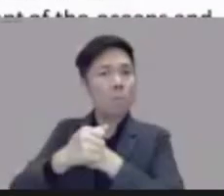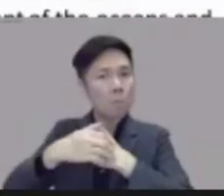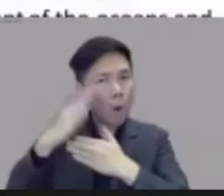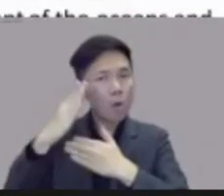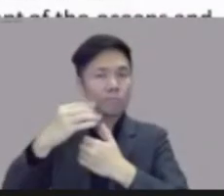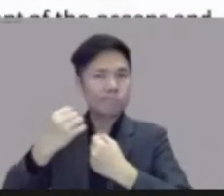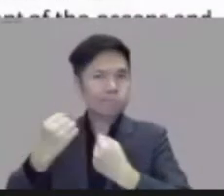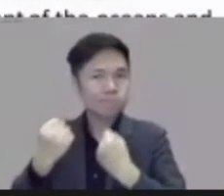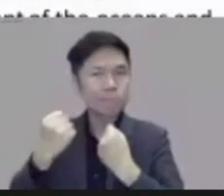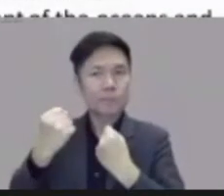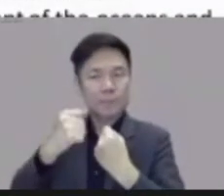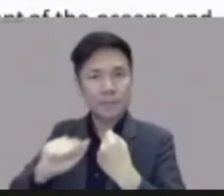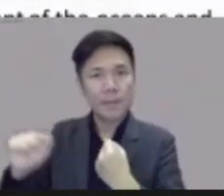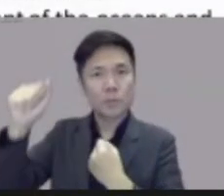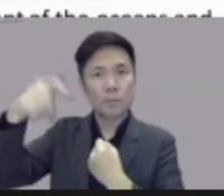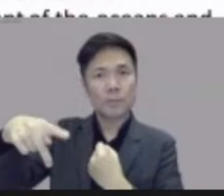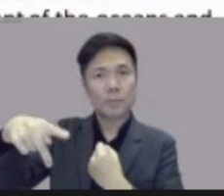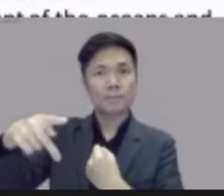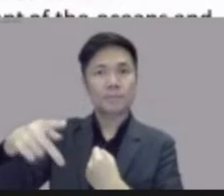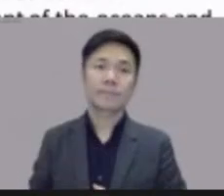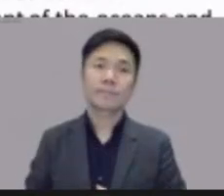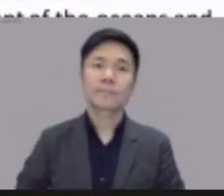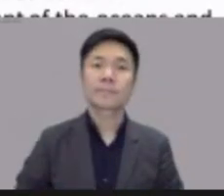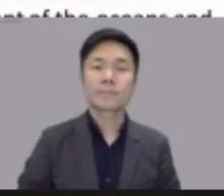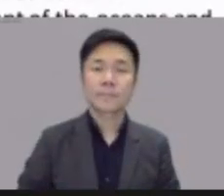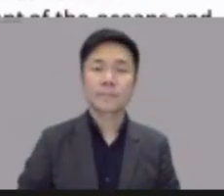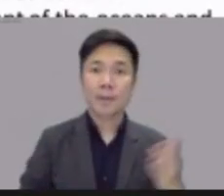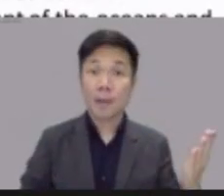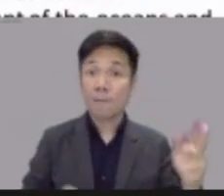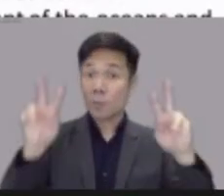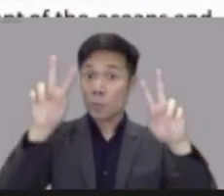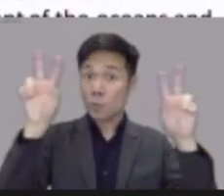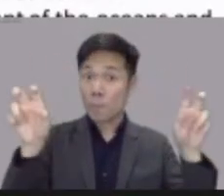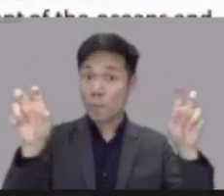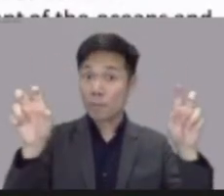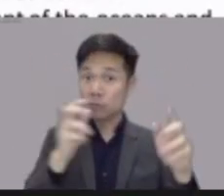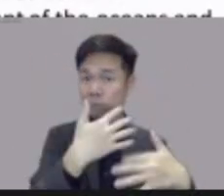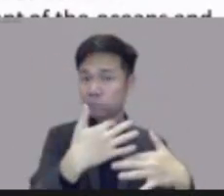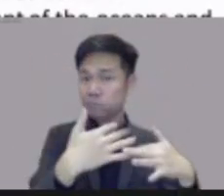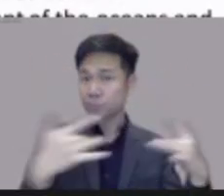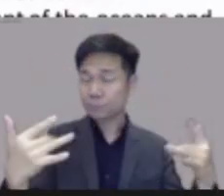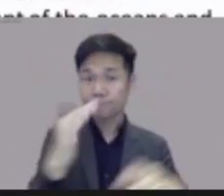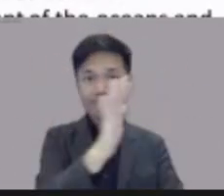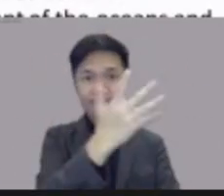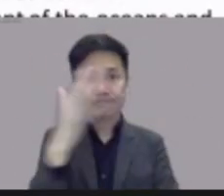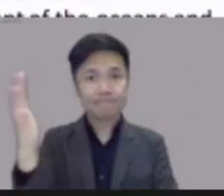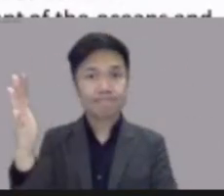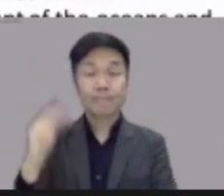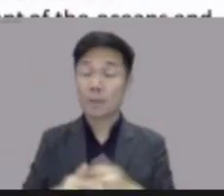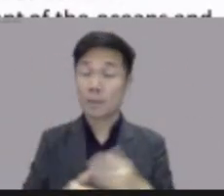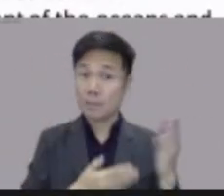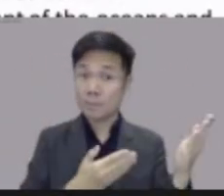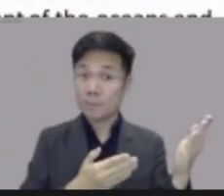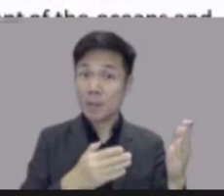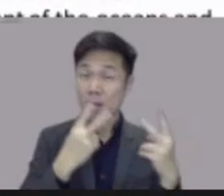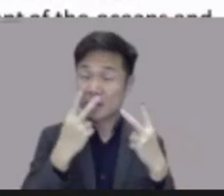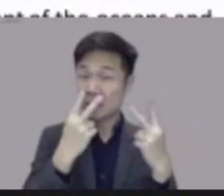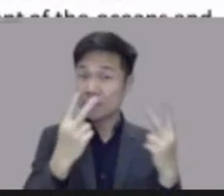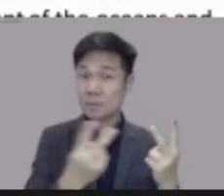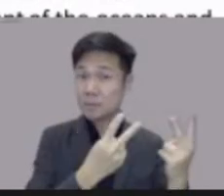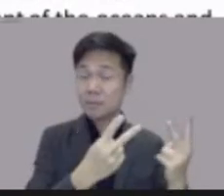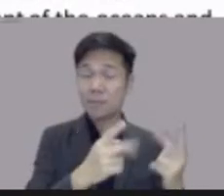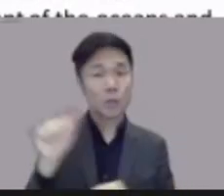in respect to biodiversity and ecosystems actions the report emphasizes the degradation in Asia in the Pacific